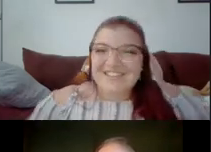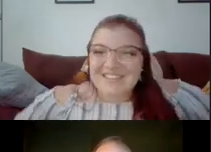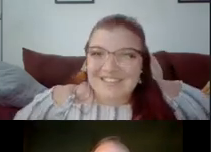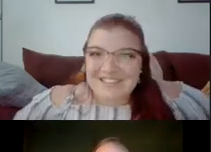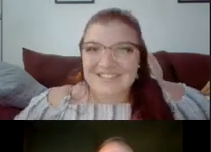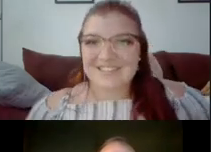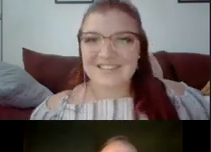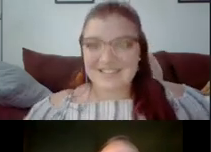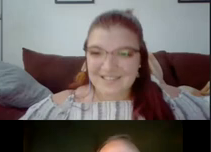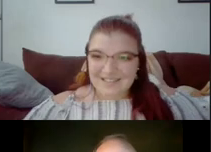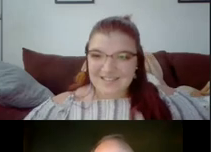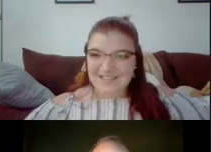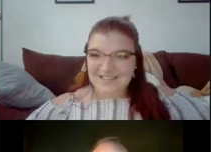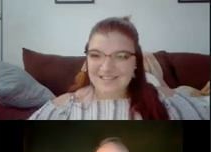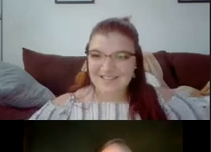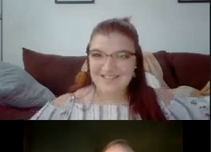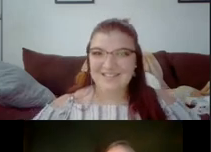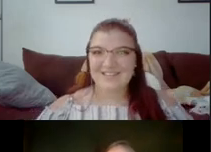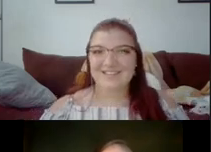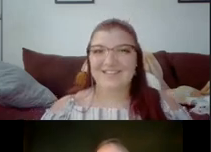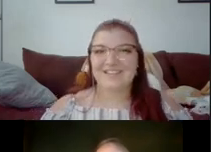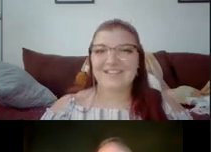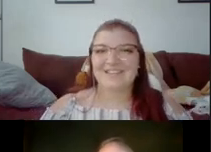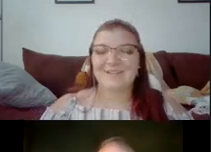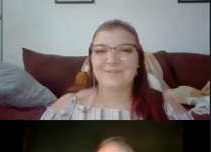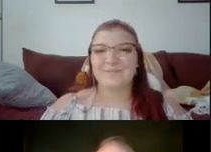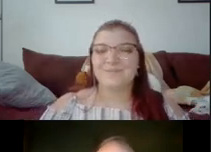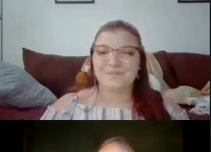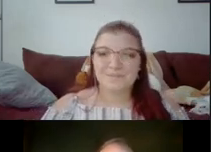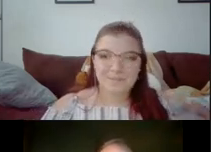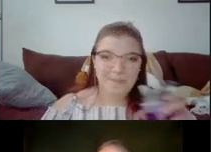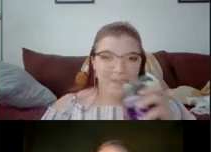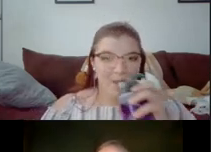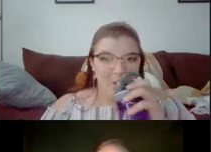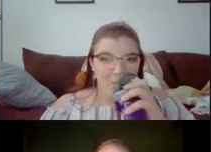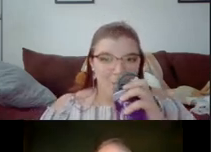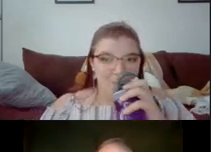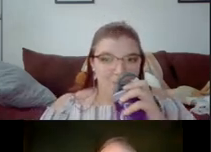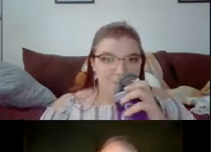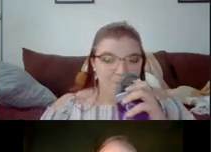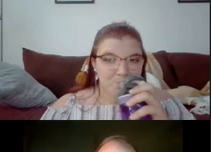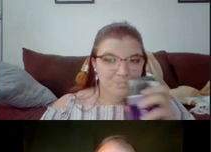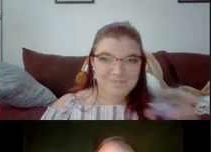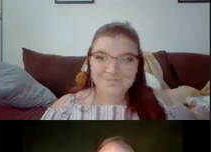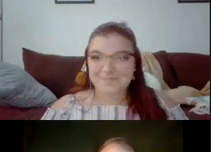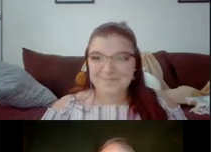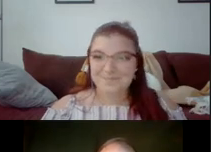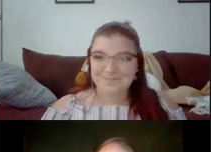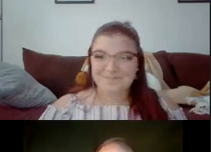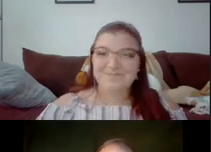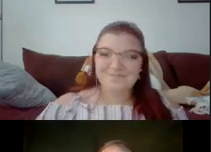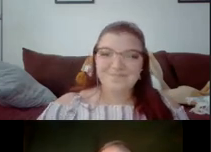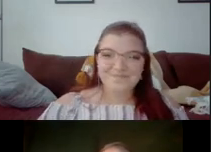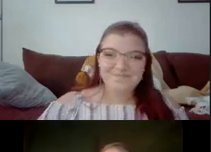try to get that recording off the screen. And I have lots of great memories, especially of parties at my house, and